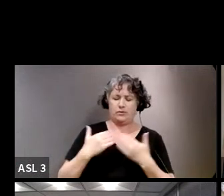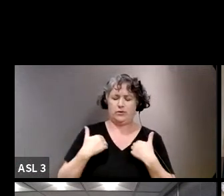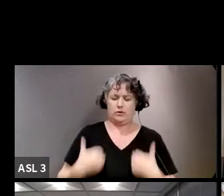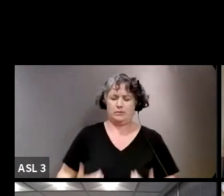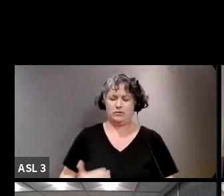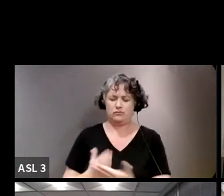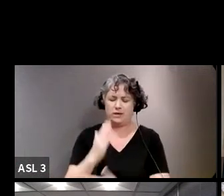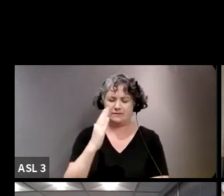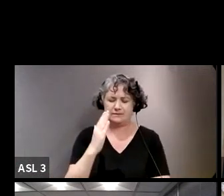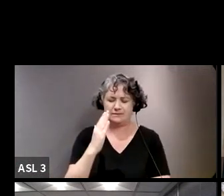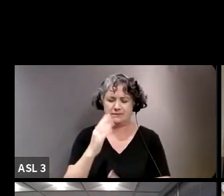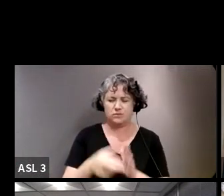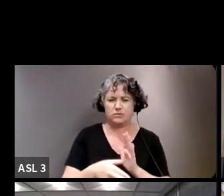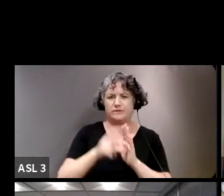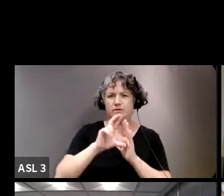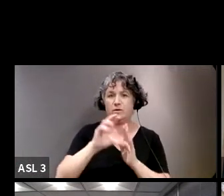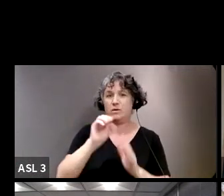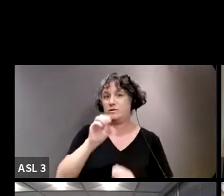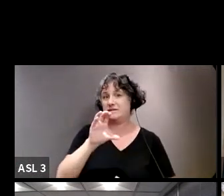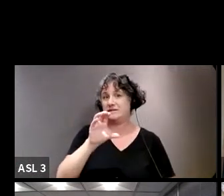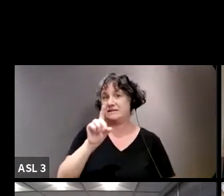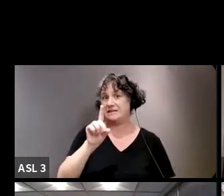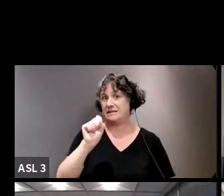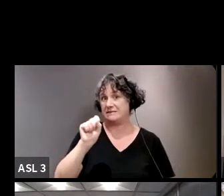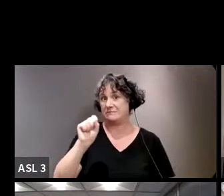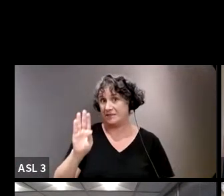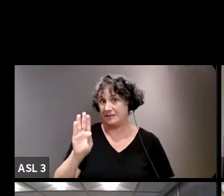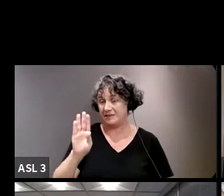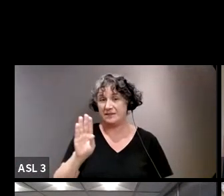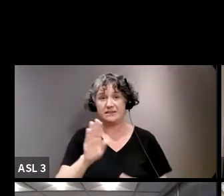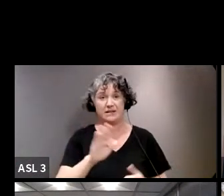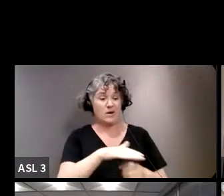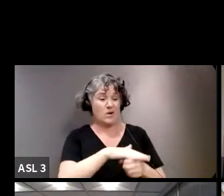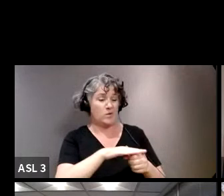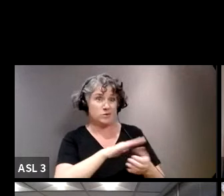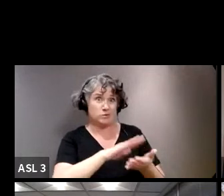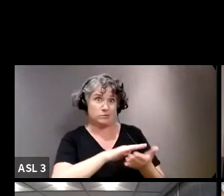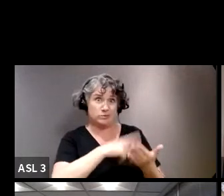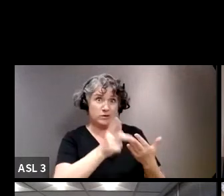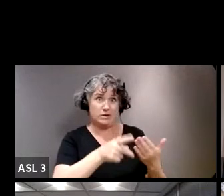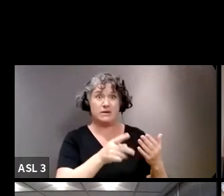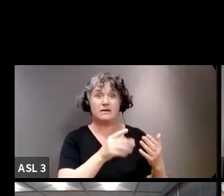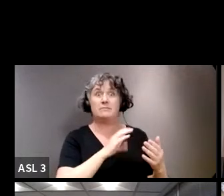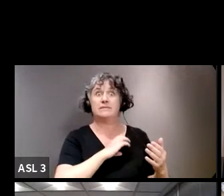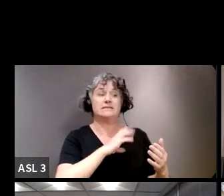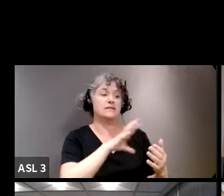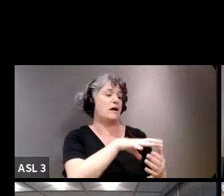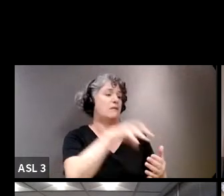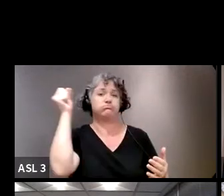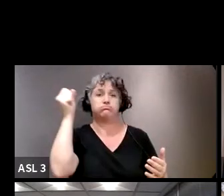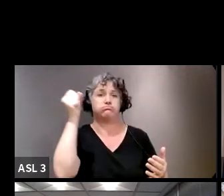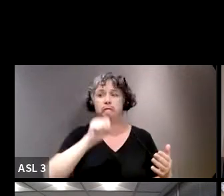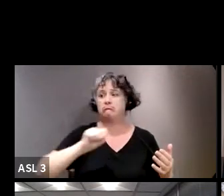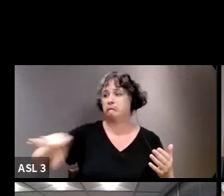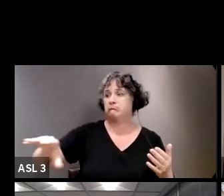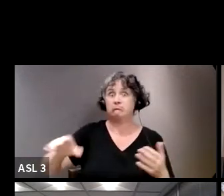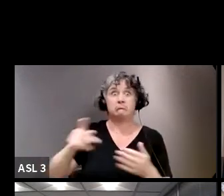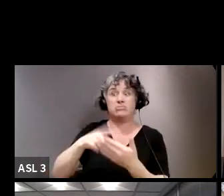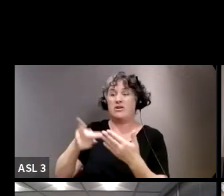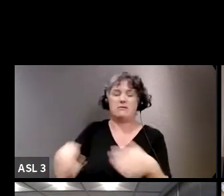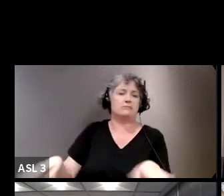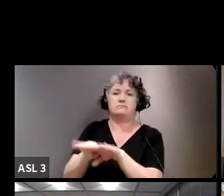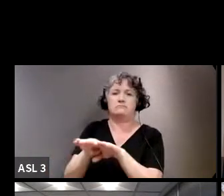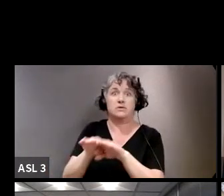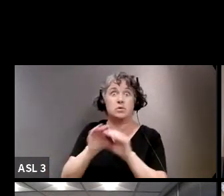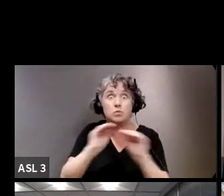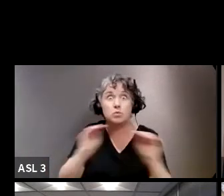ocdsb and their withdrawal from the local school policing program the ottawa police service decided to close the program as a whole i wonder